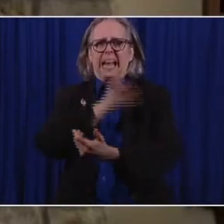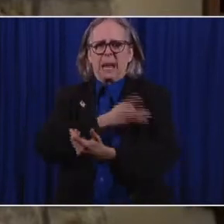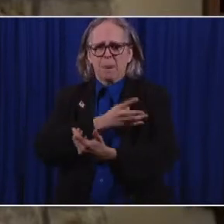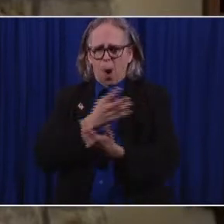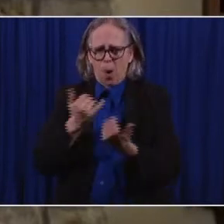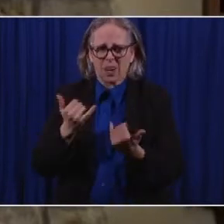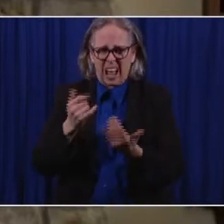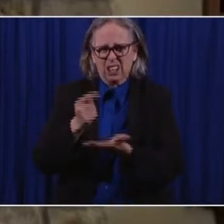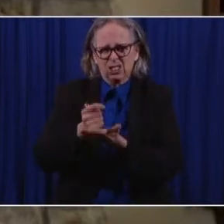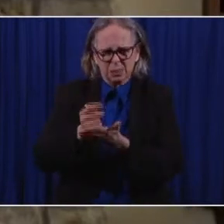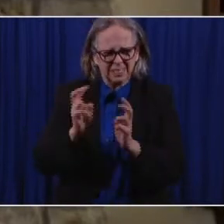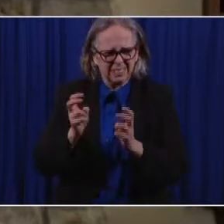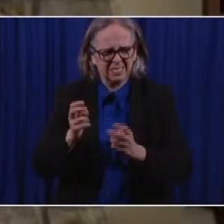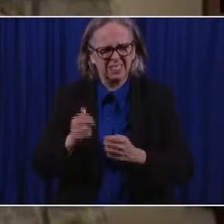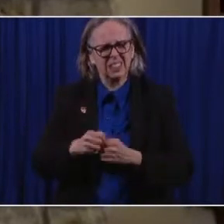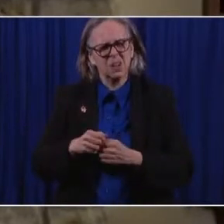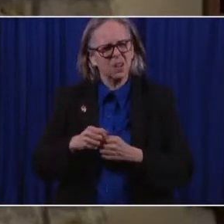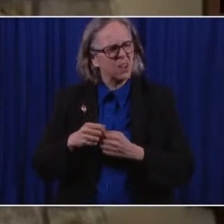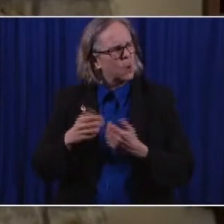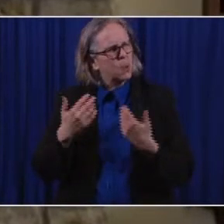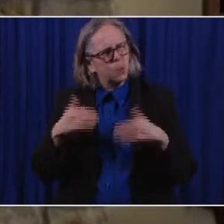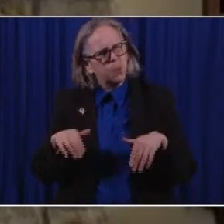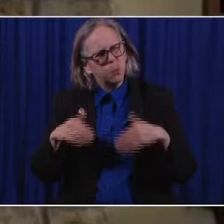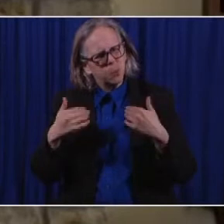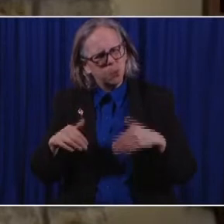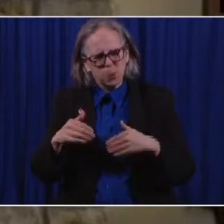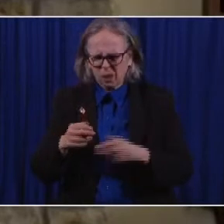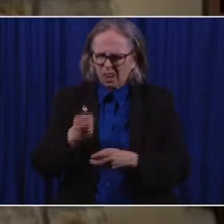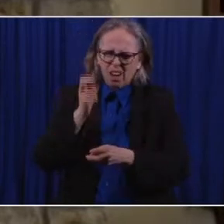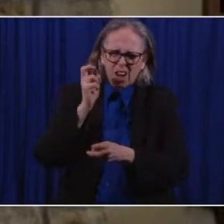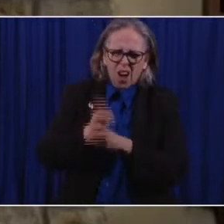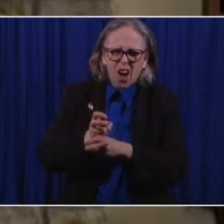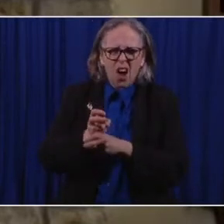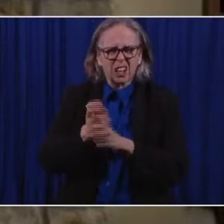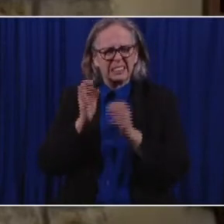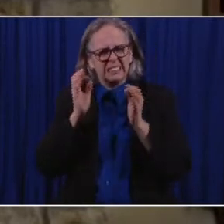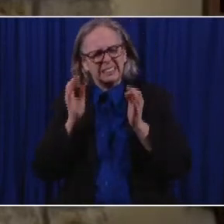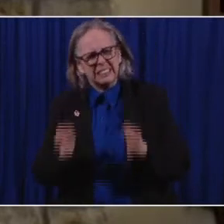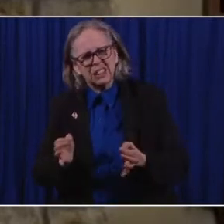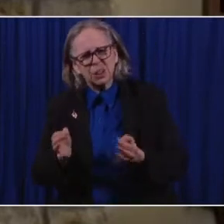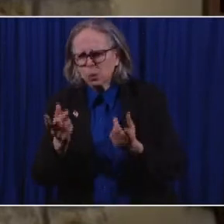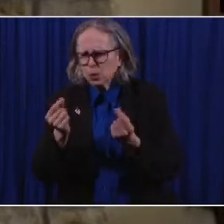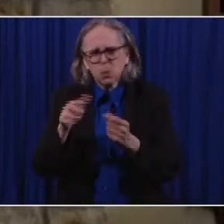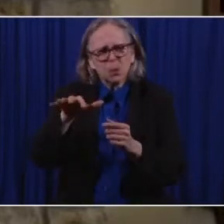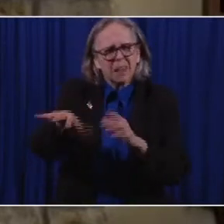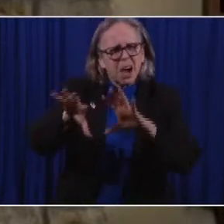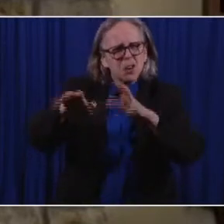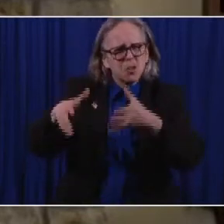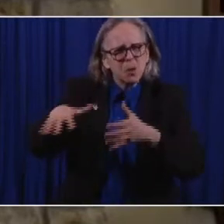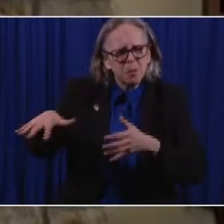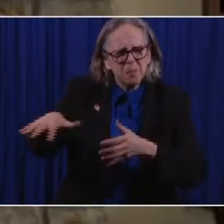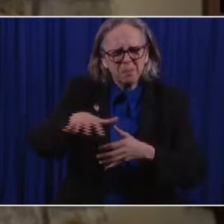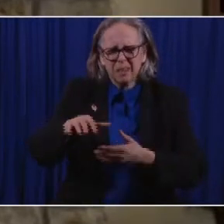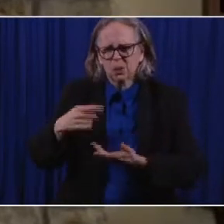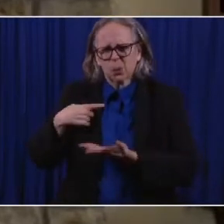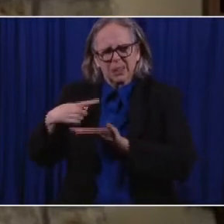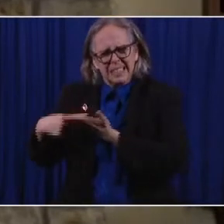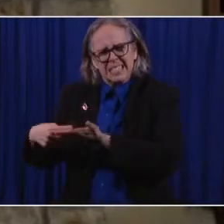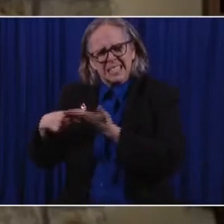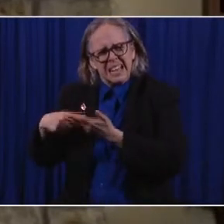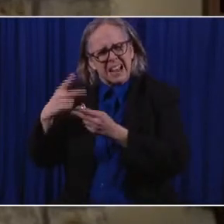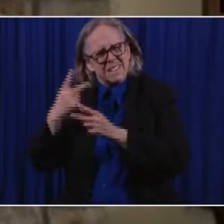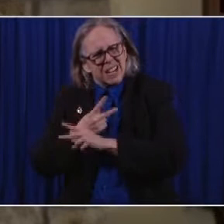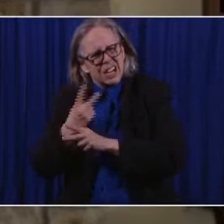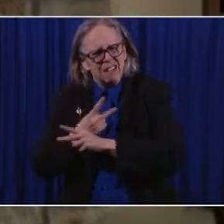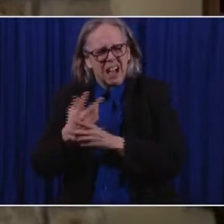These are just horribly difficult, and you try to figure out in a way that's manageable so that you can get